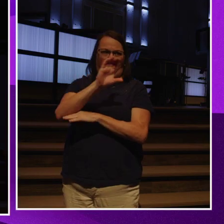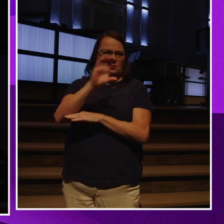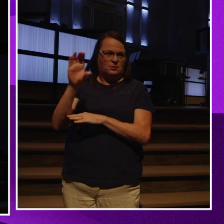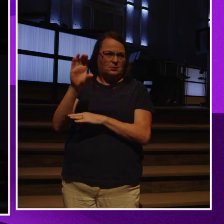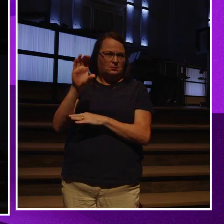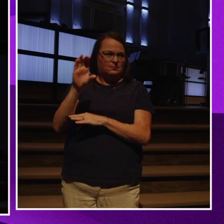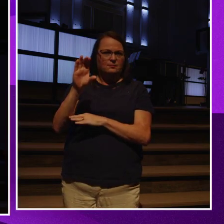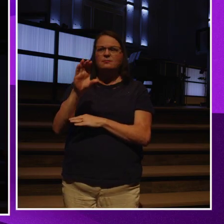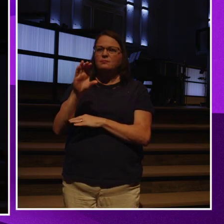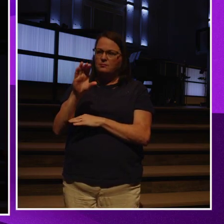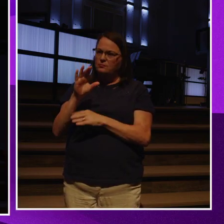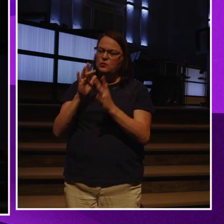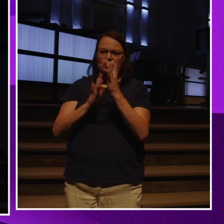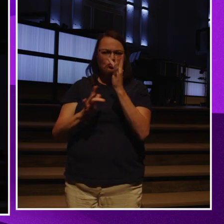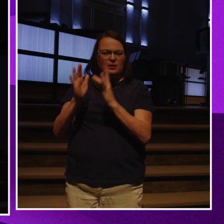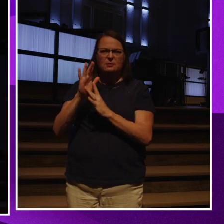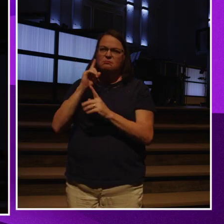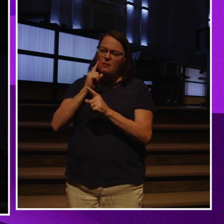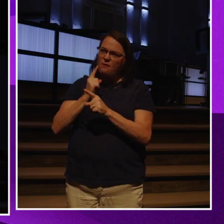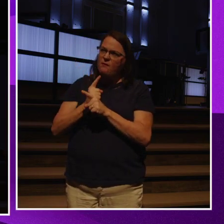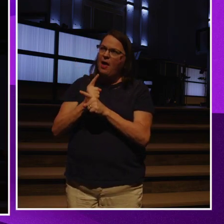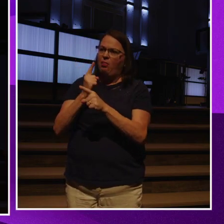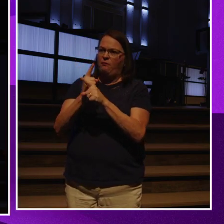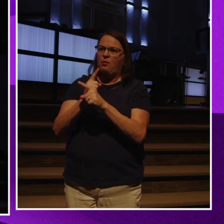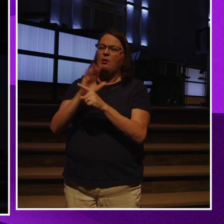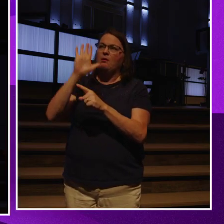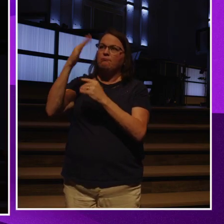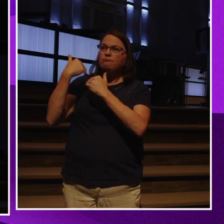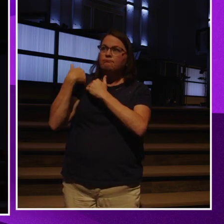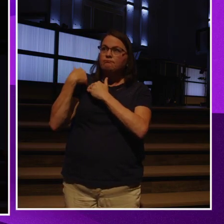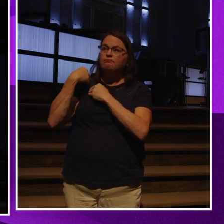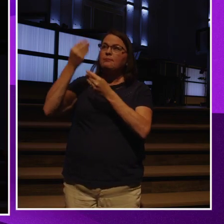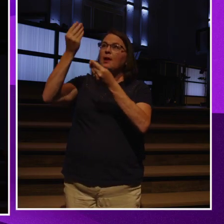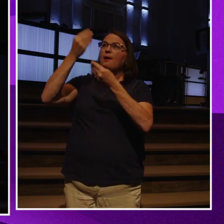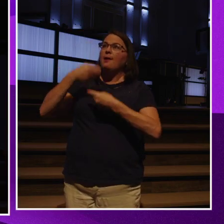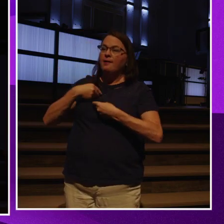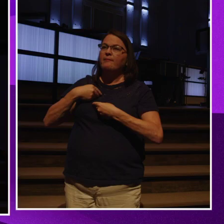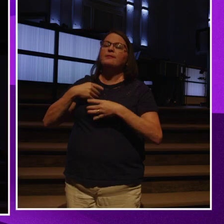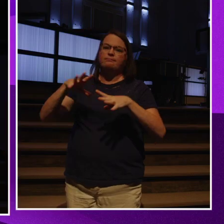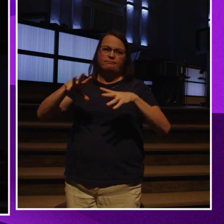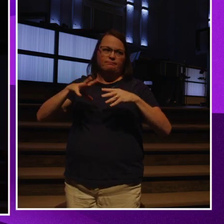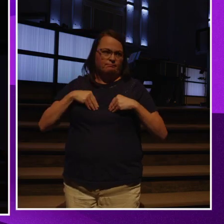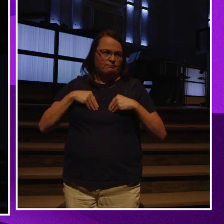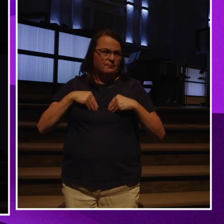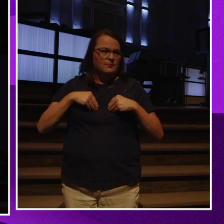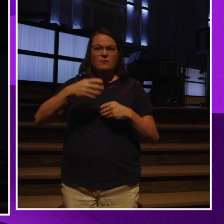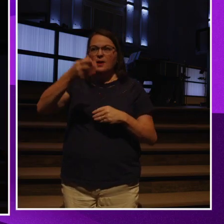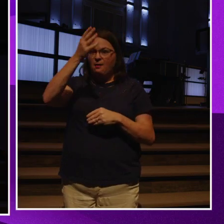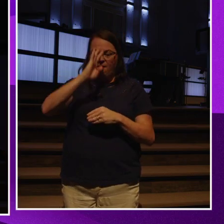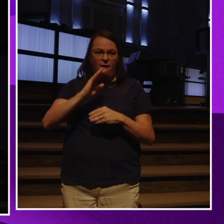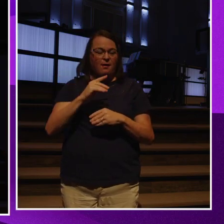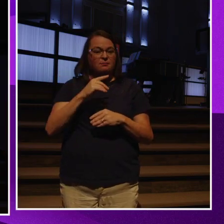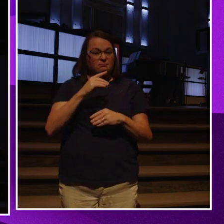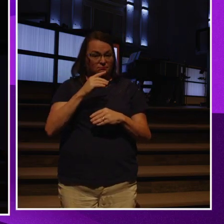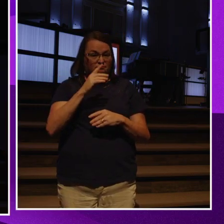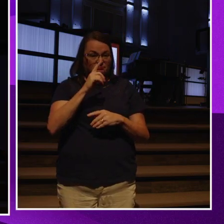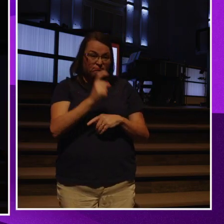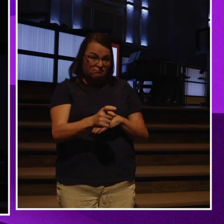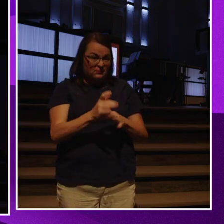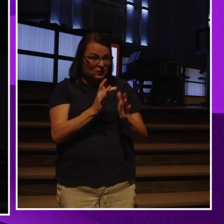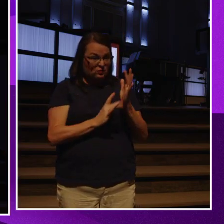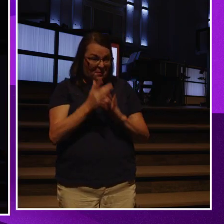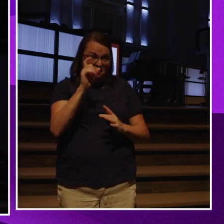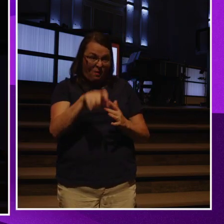He was faithful in the task he had. The work God had given him to do on this